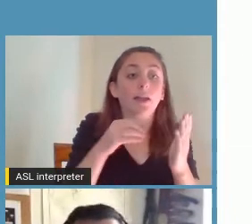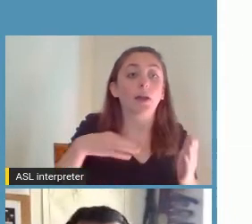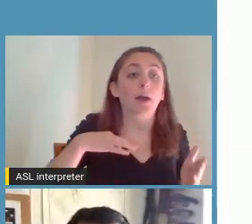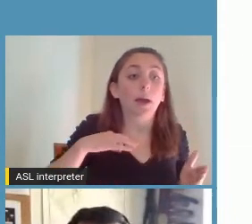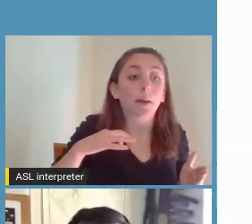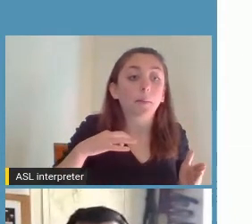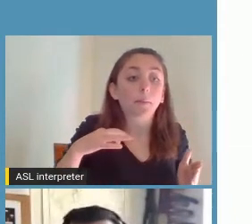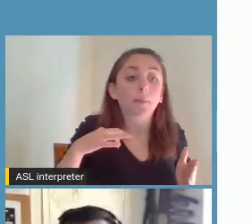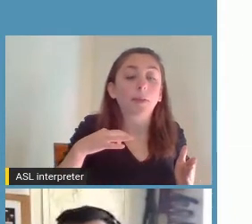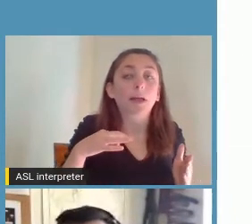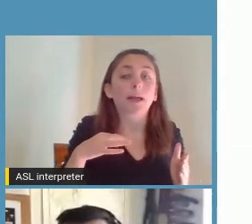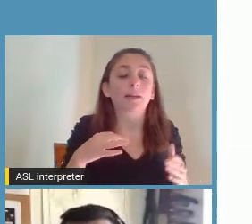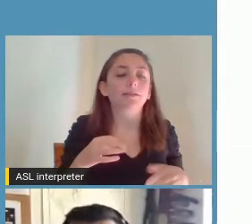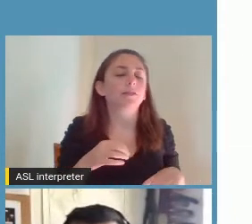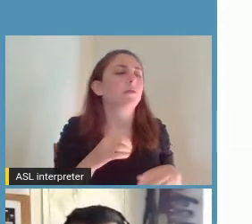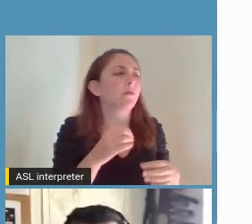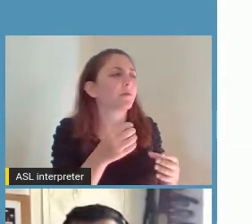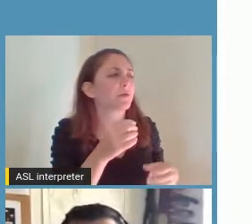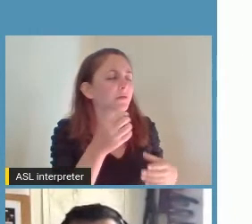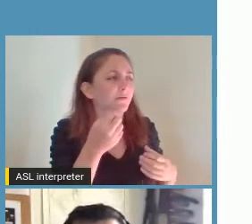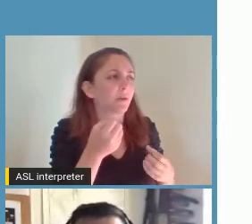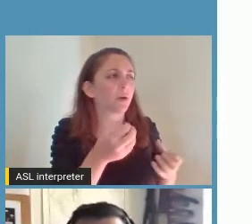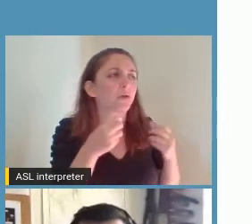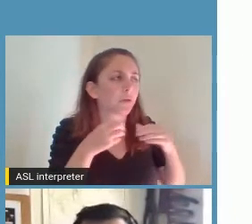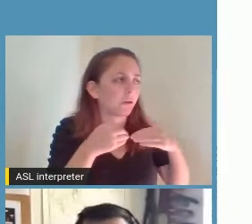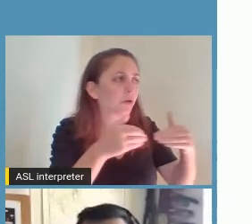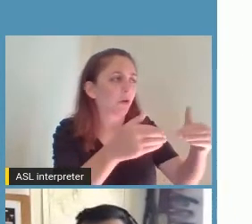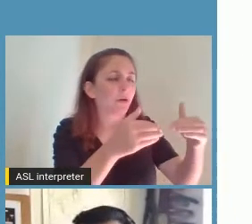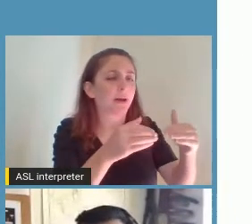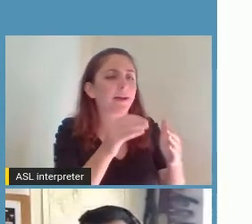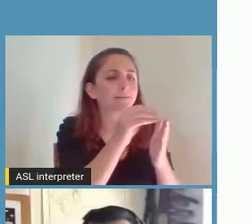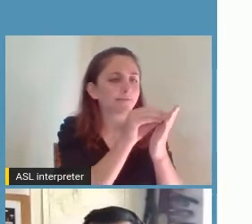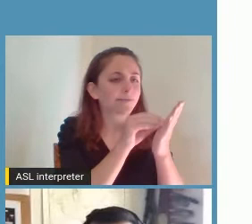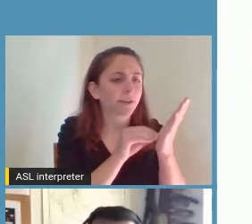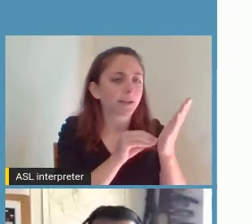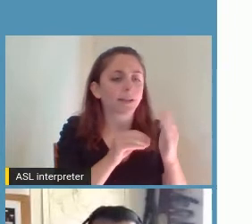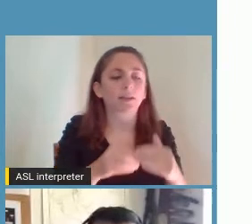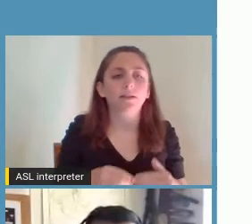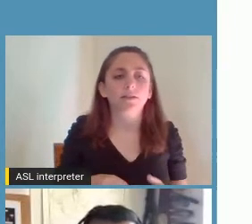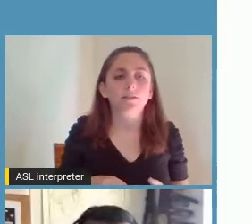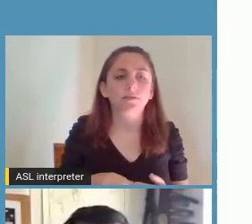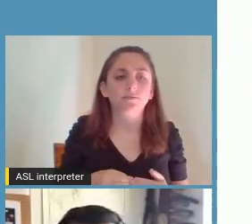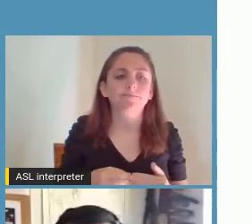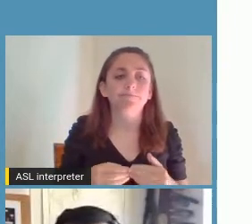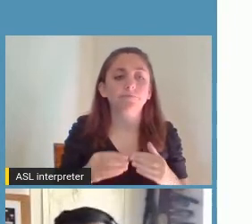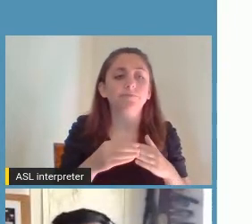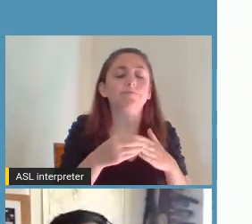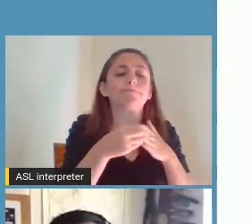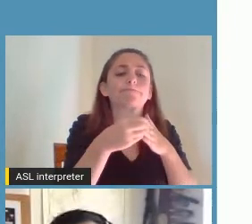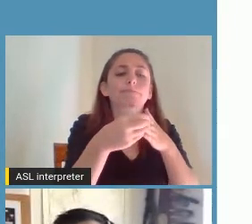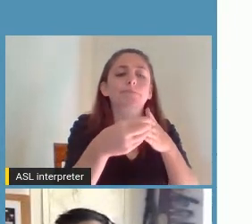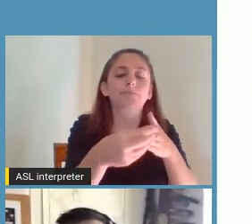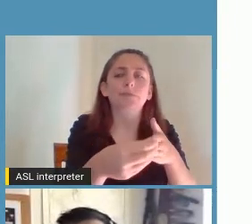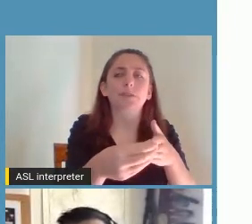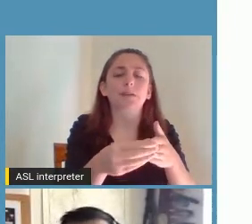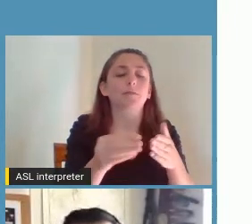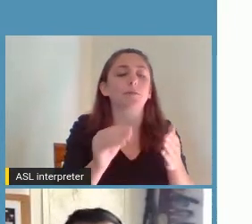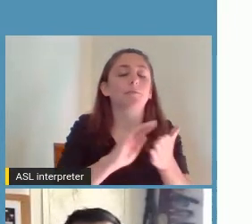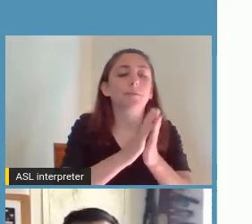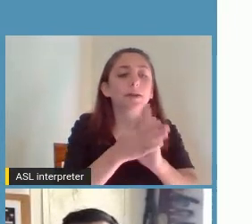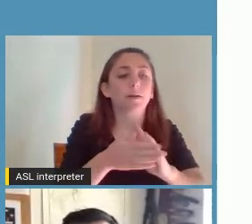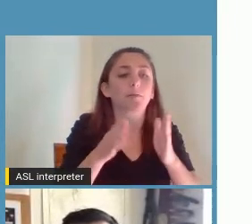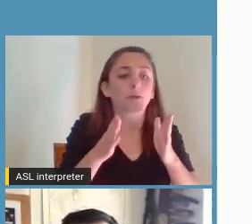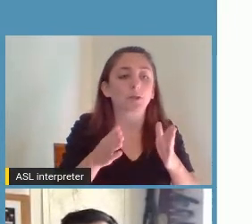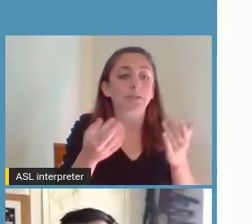he instructed me to do so. And that program and that night sort of has led me on a path that sort of brings us here today. What I want